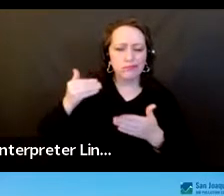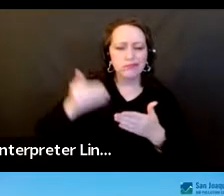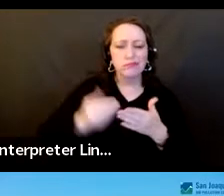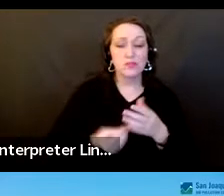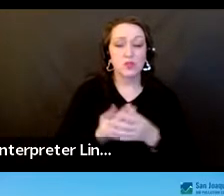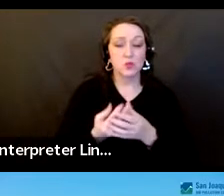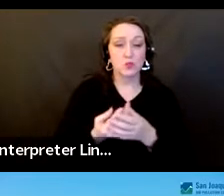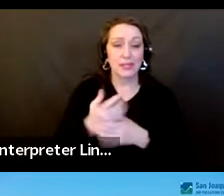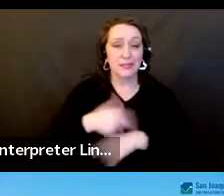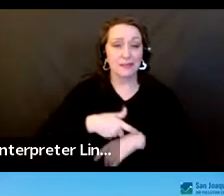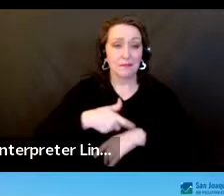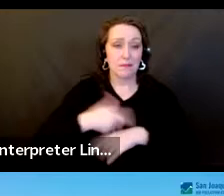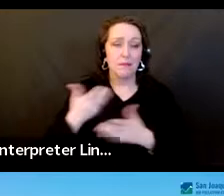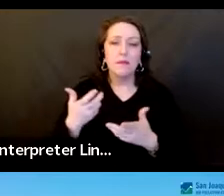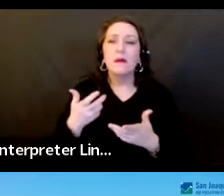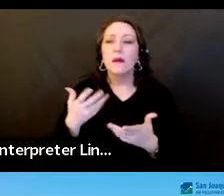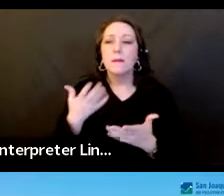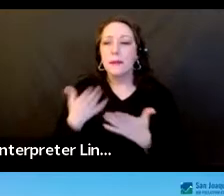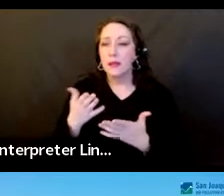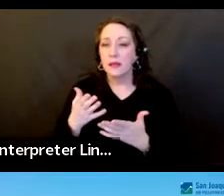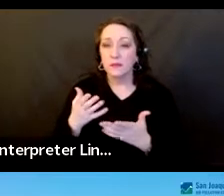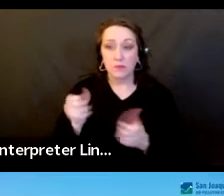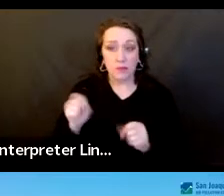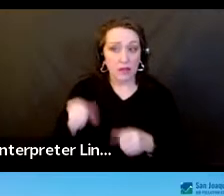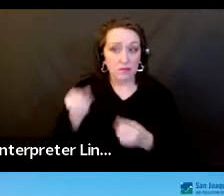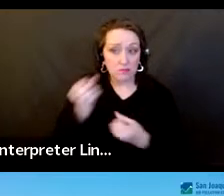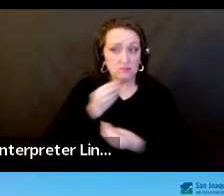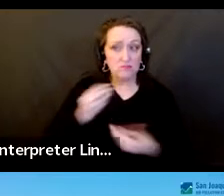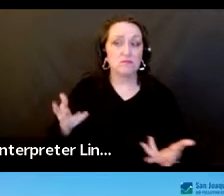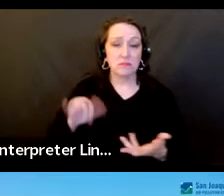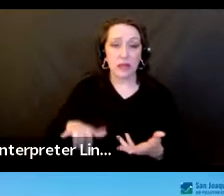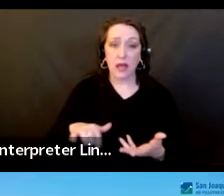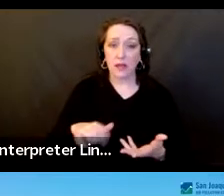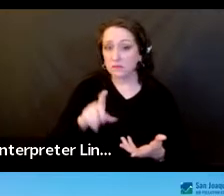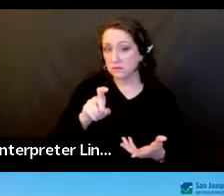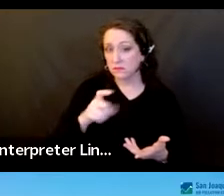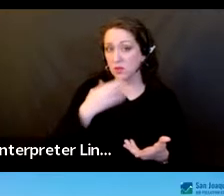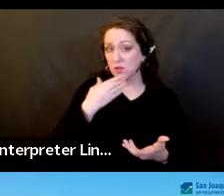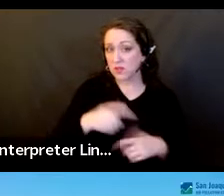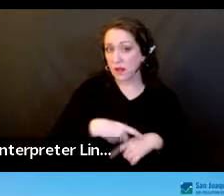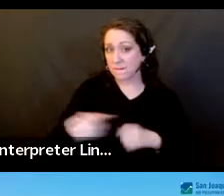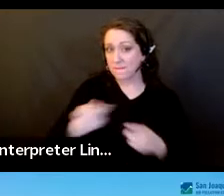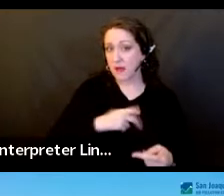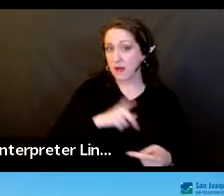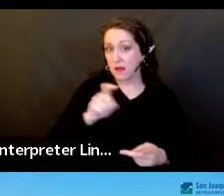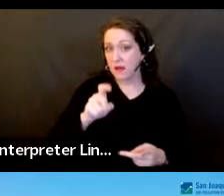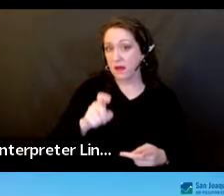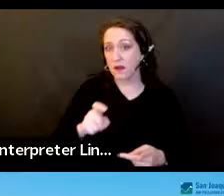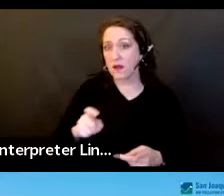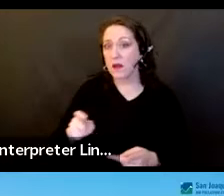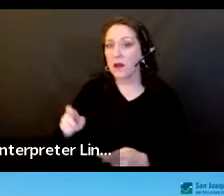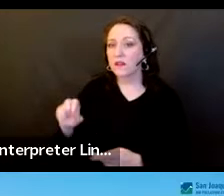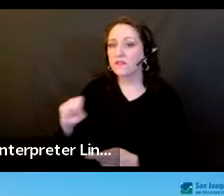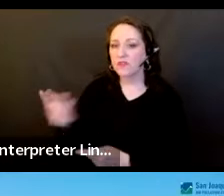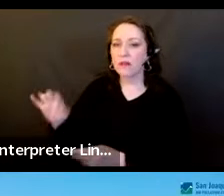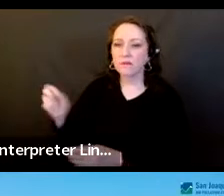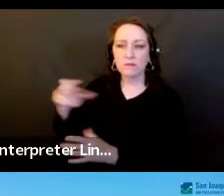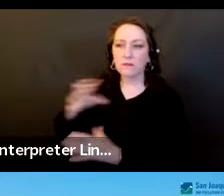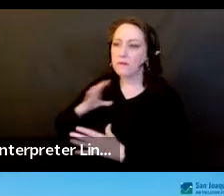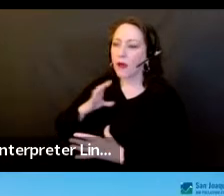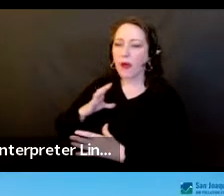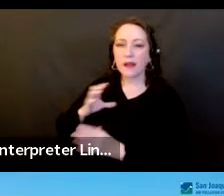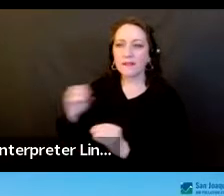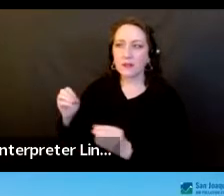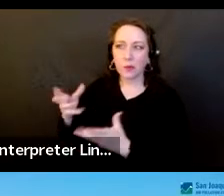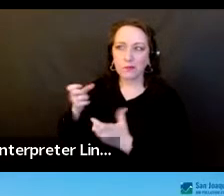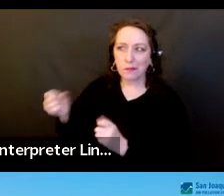spring, and that might be worth sharing. Do you think a good time to bring you all back? Yeah, that's fine if there's not a desire to